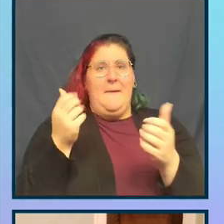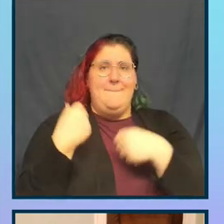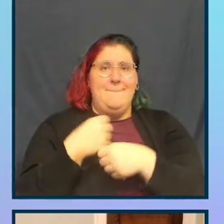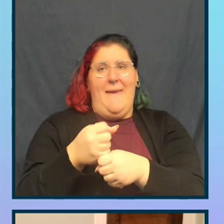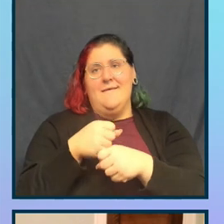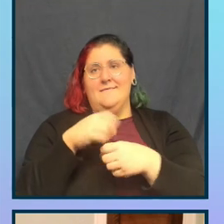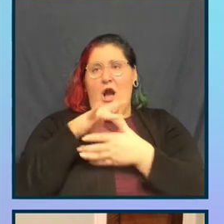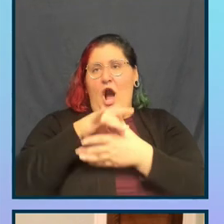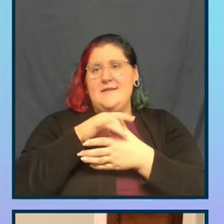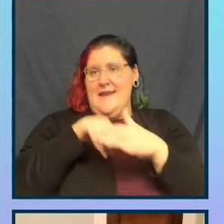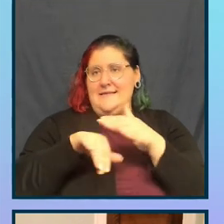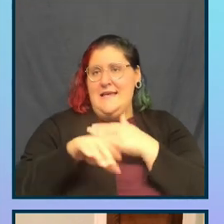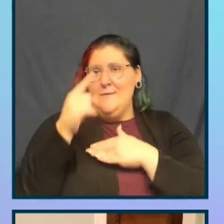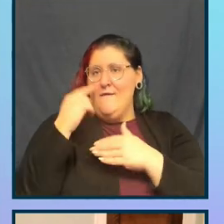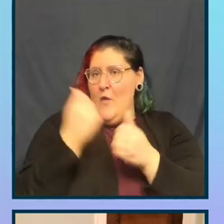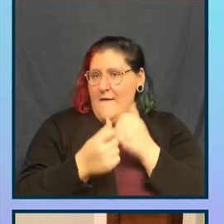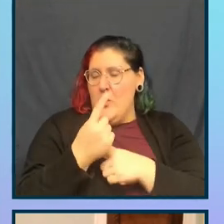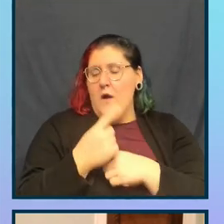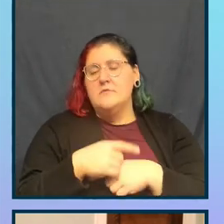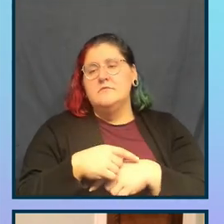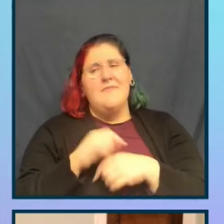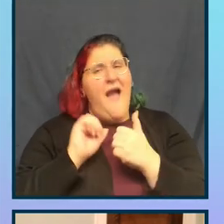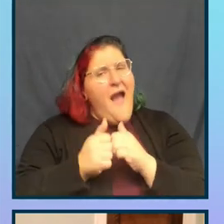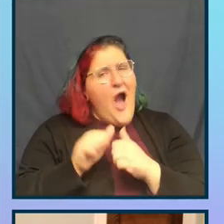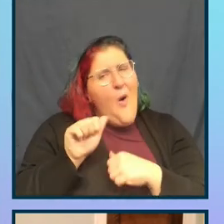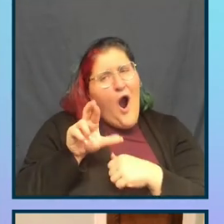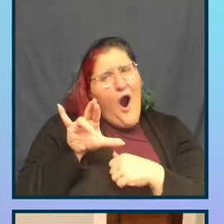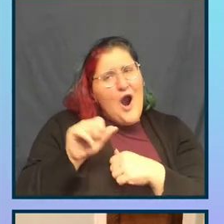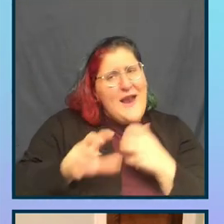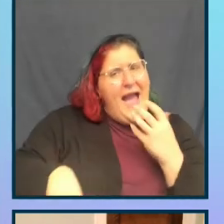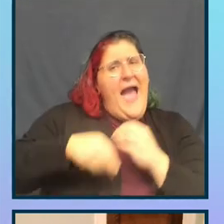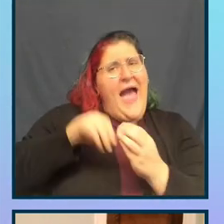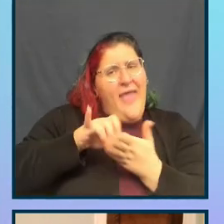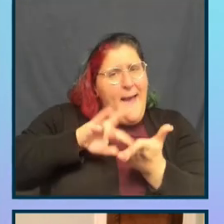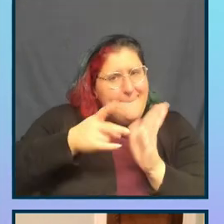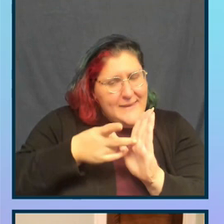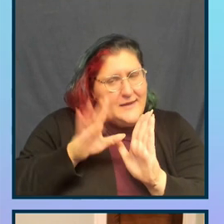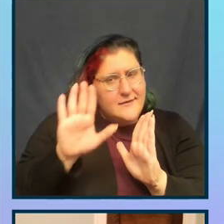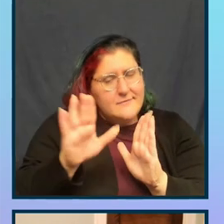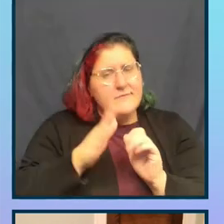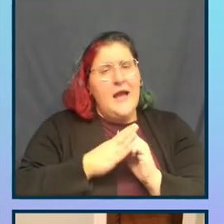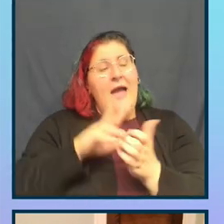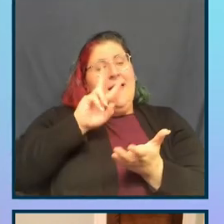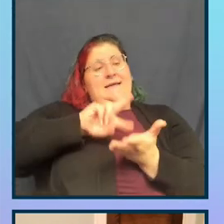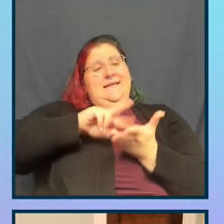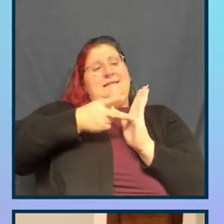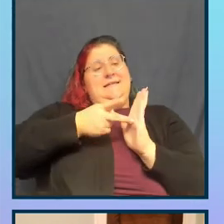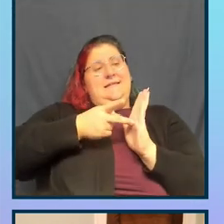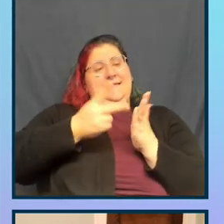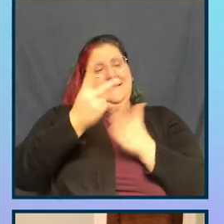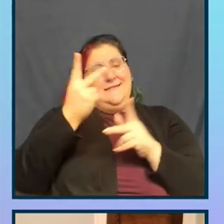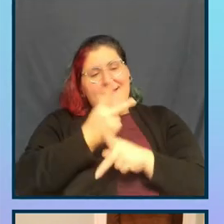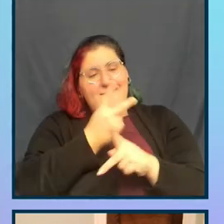So how does ARIA add this meaning? It defines semantics that can be applied to elements, which are divided into two